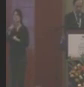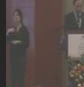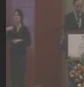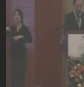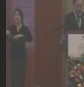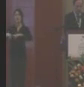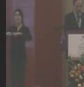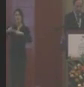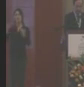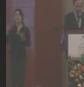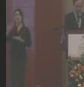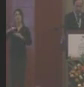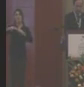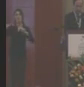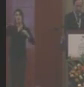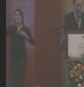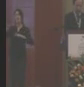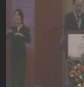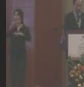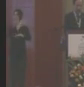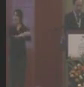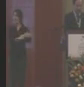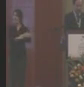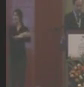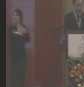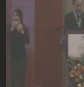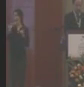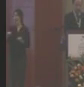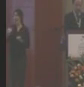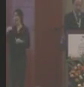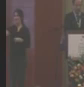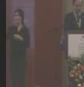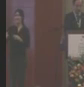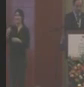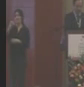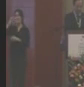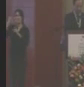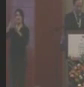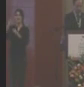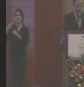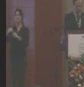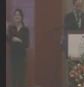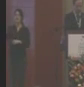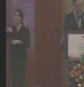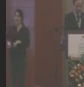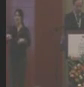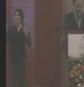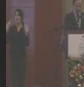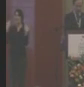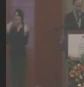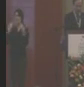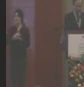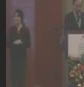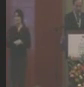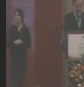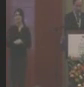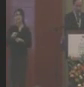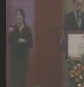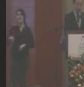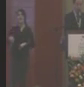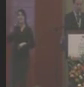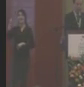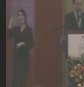was created in the inaugural platform previous to the one that